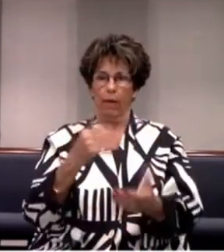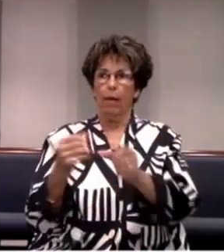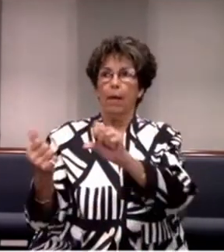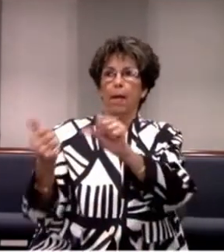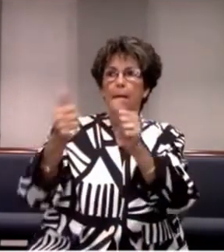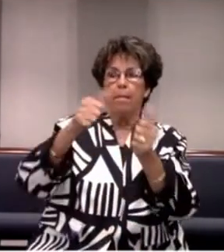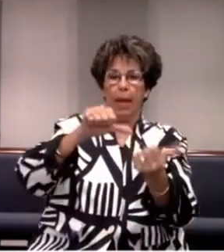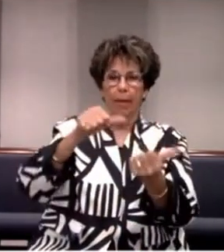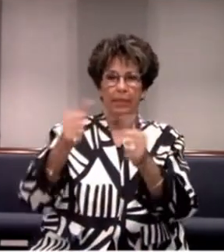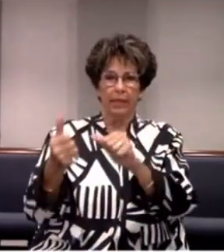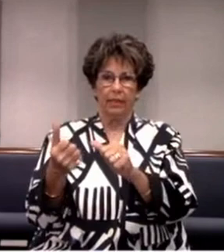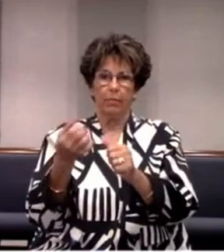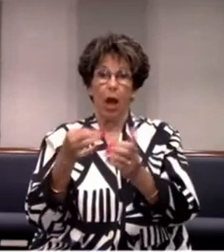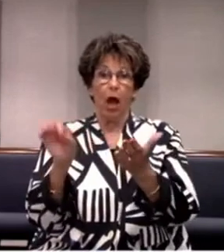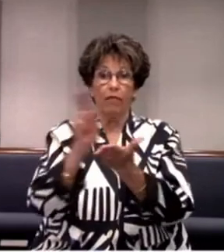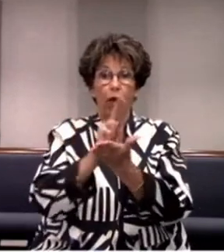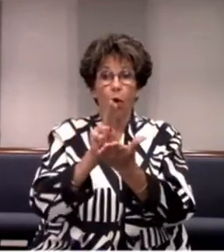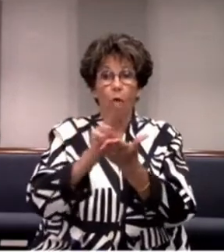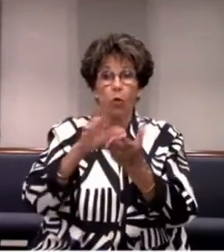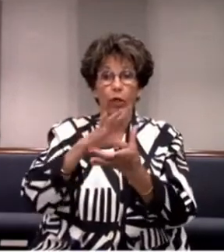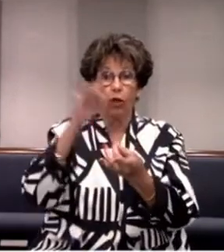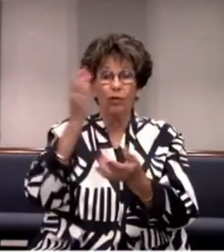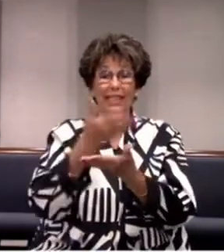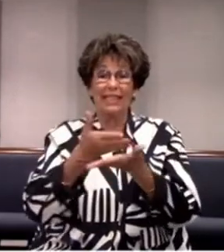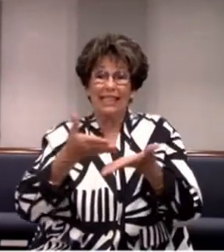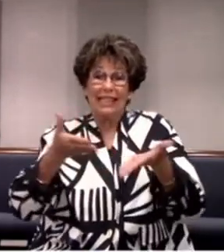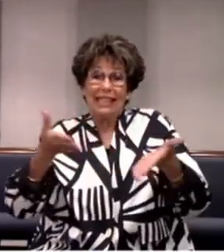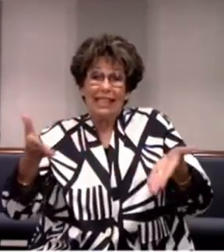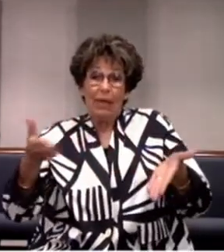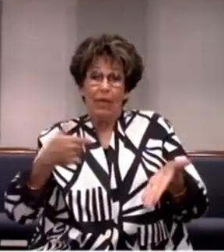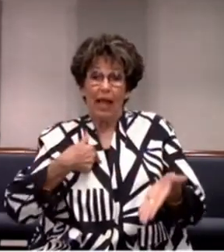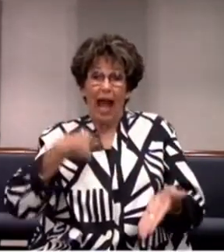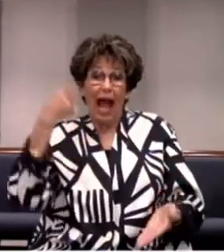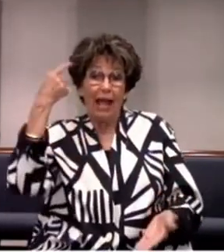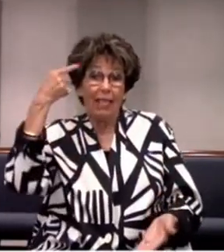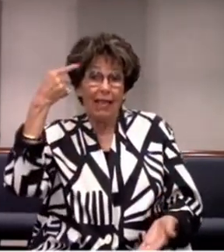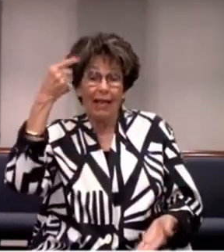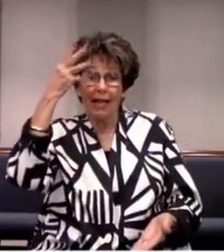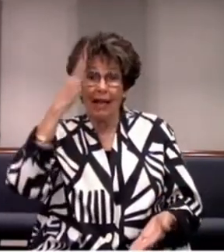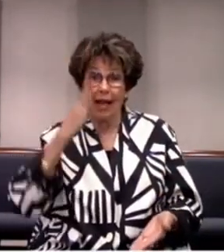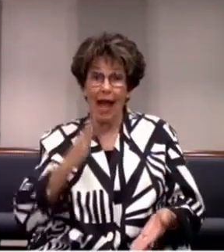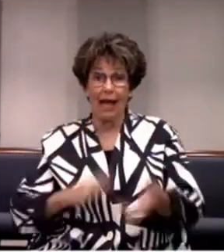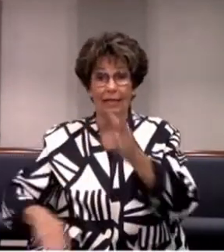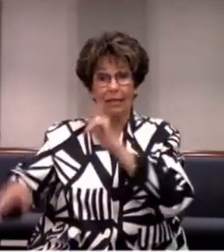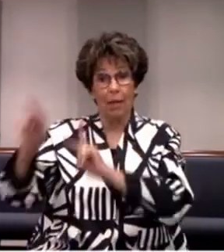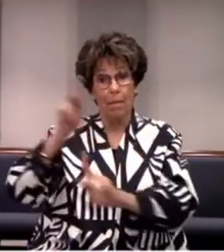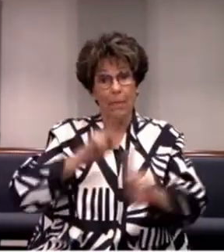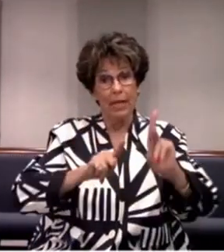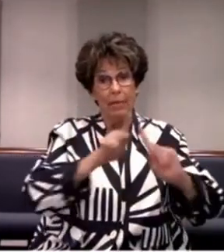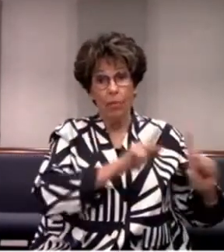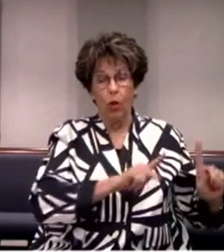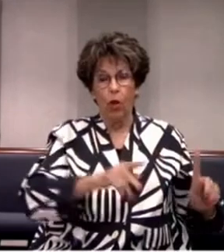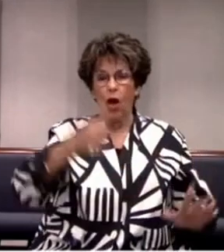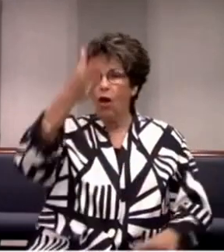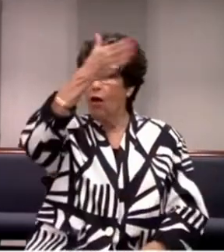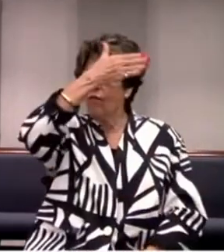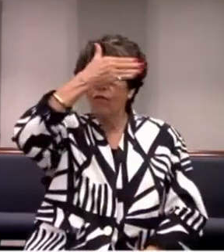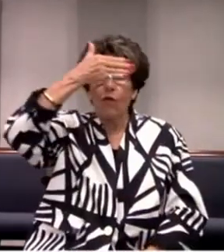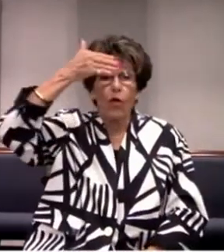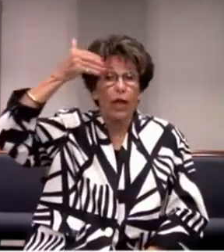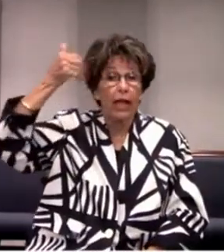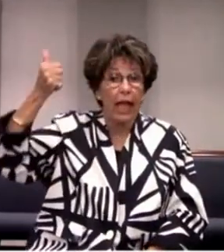Baptism of the Holy Ghost is something that I think that God's people forget that this